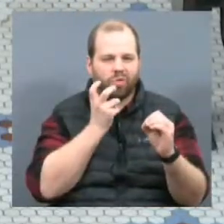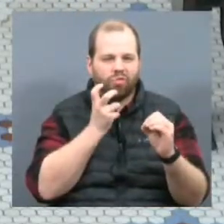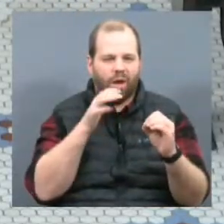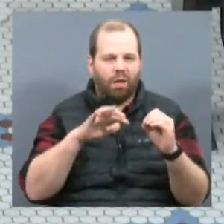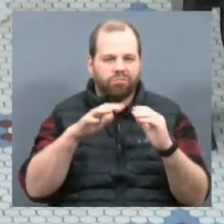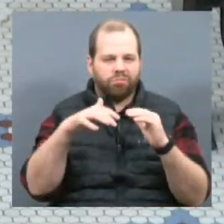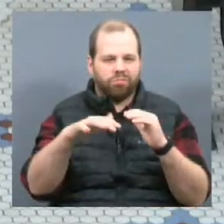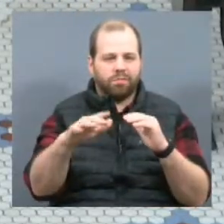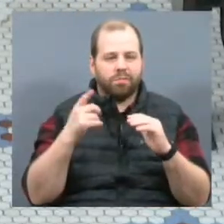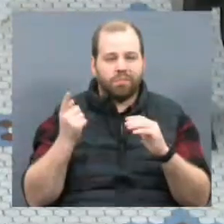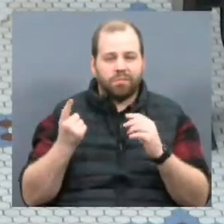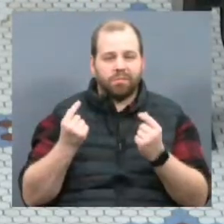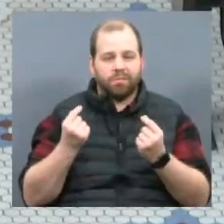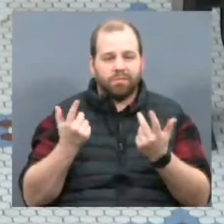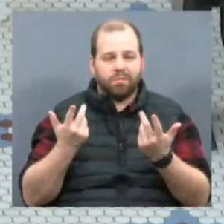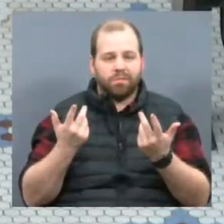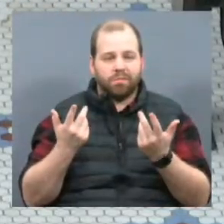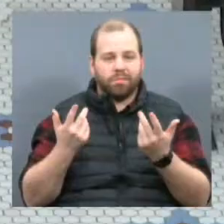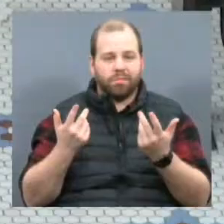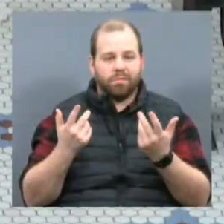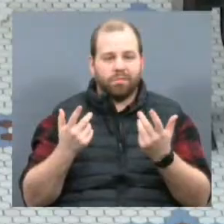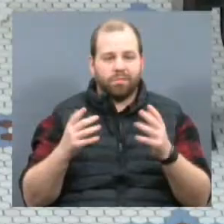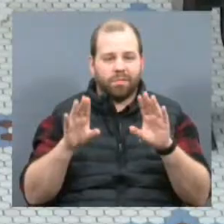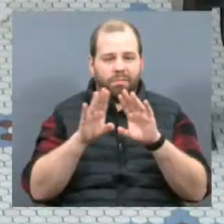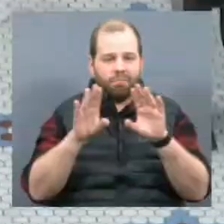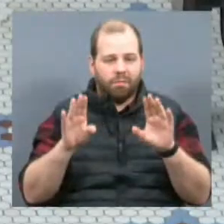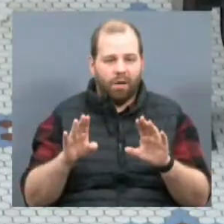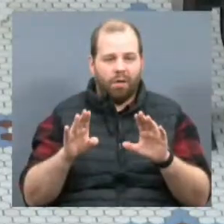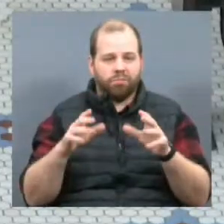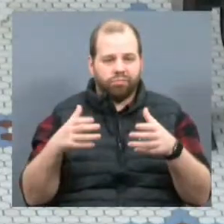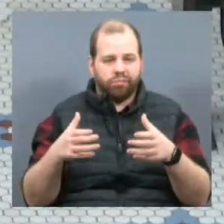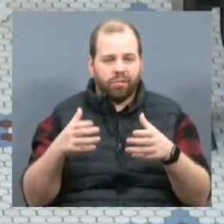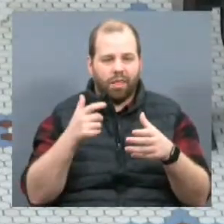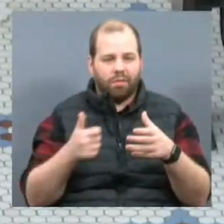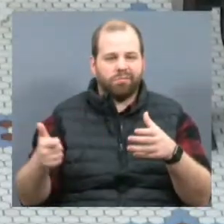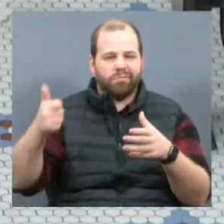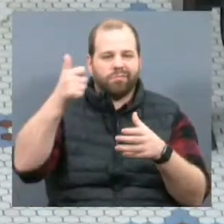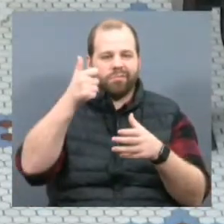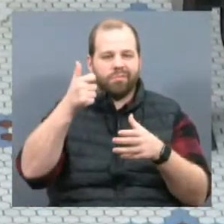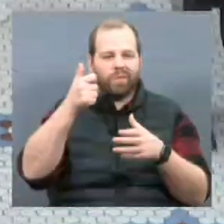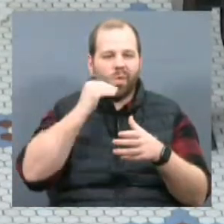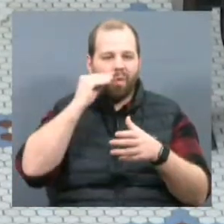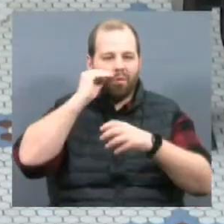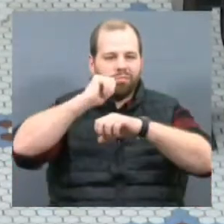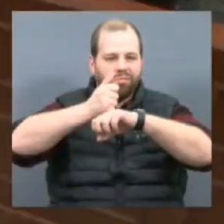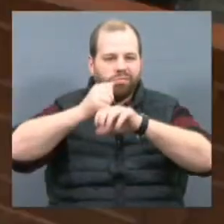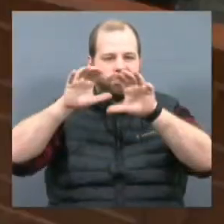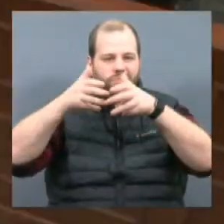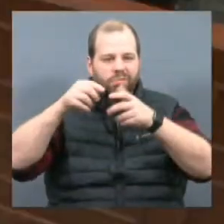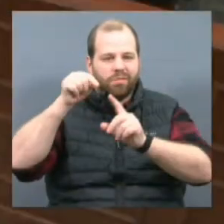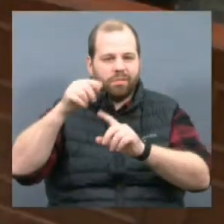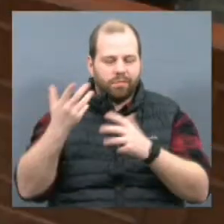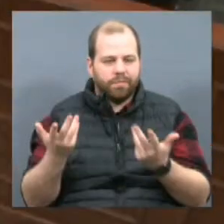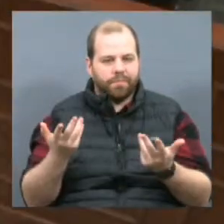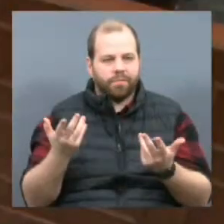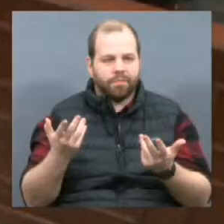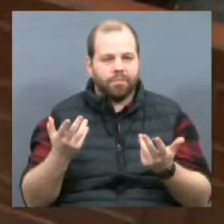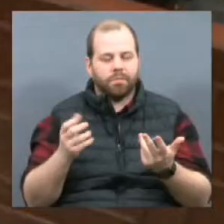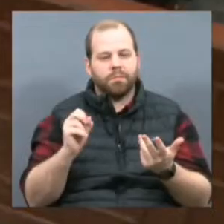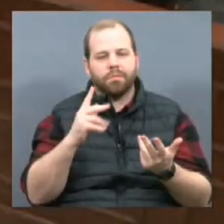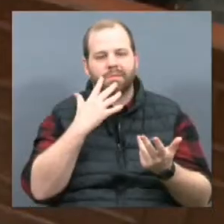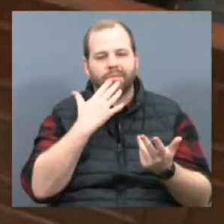And all he's doing is putting the living quarters atop of it because of the square footage. All right, thank you. All right, at this